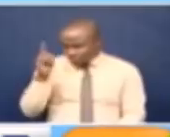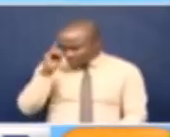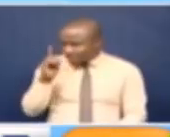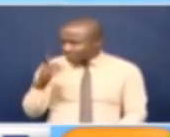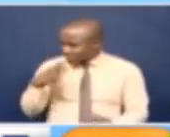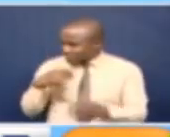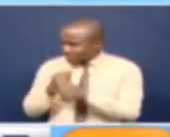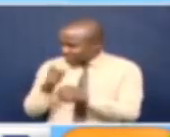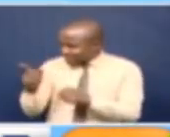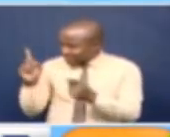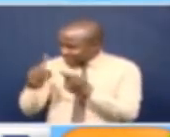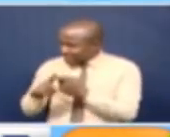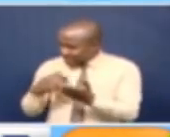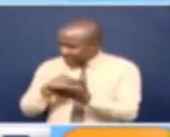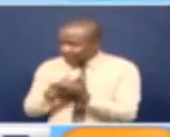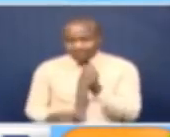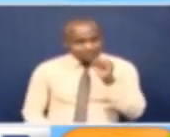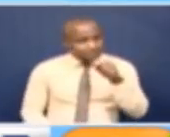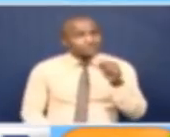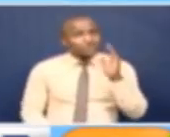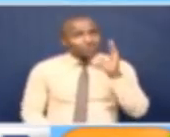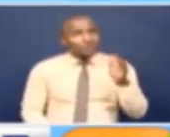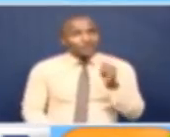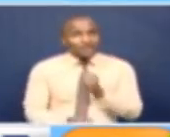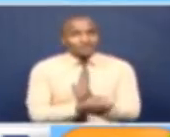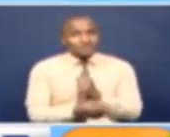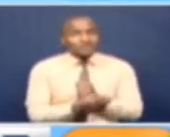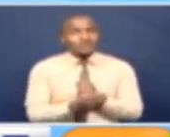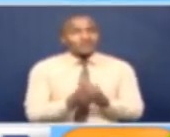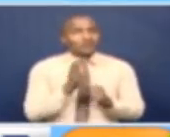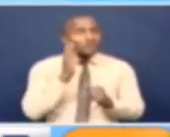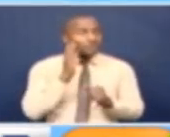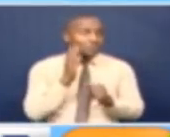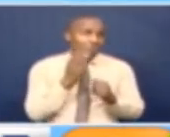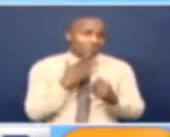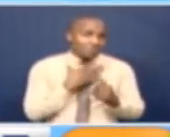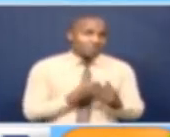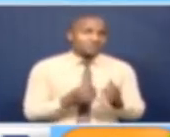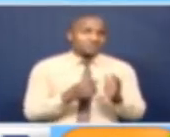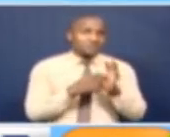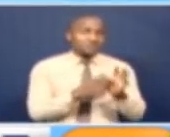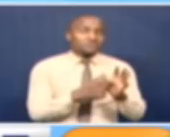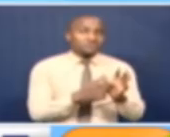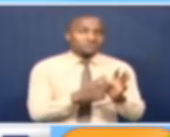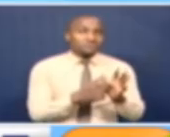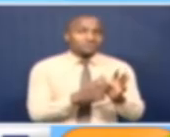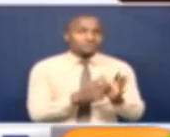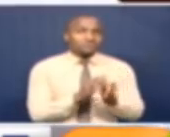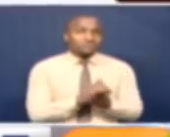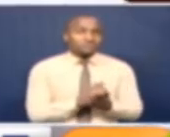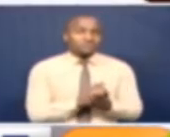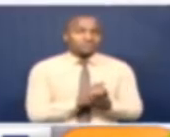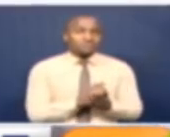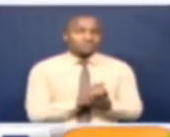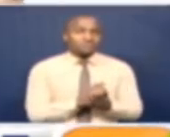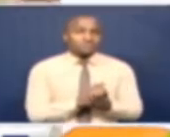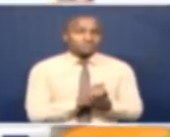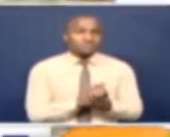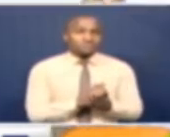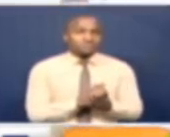This was deliberate. Why? And I'll explain to you how it happened. Uh-huh. I wish they could show it. Yeah. You know? They are showing it, yeah. We have it. Carry on. You